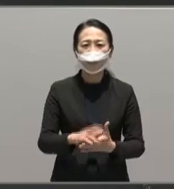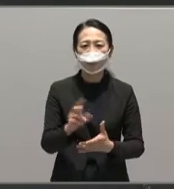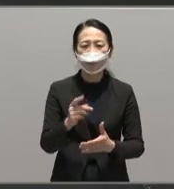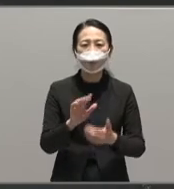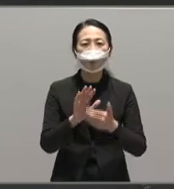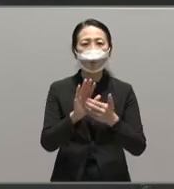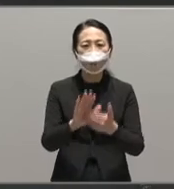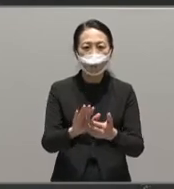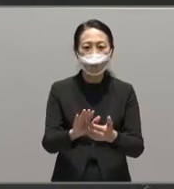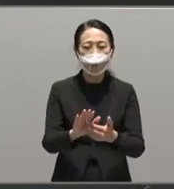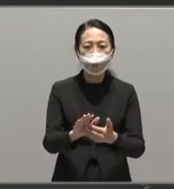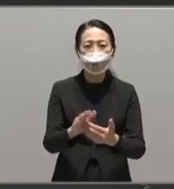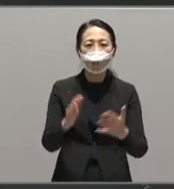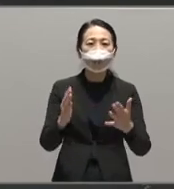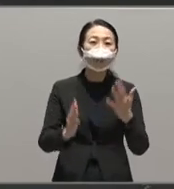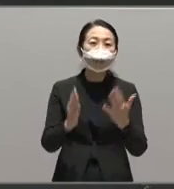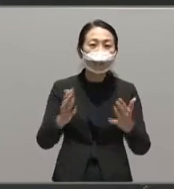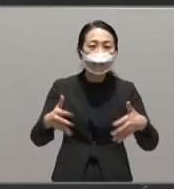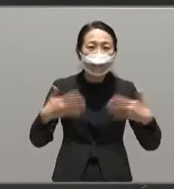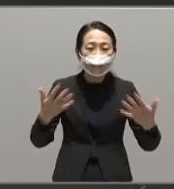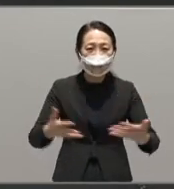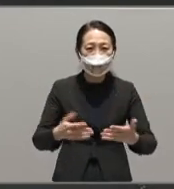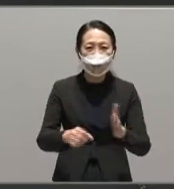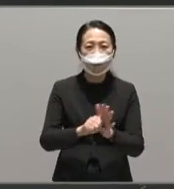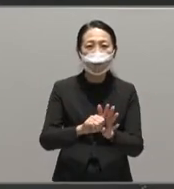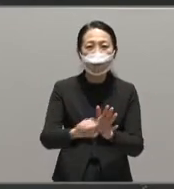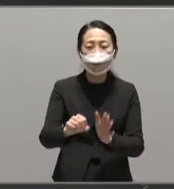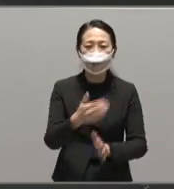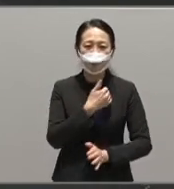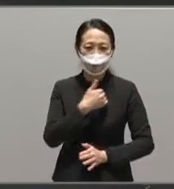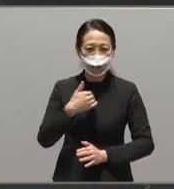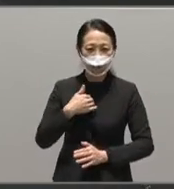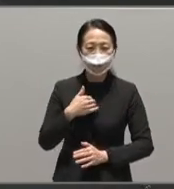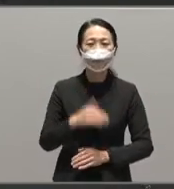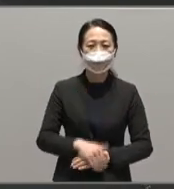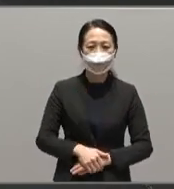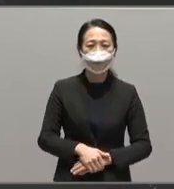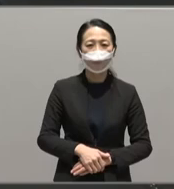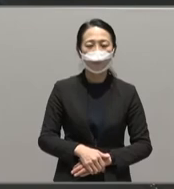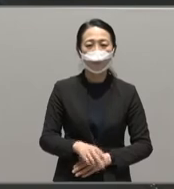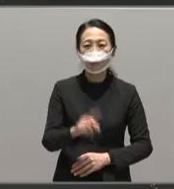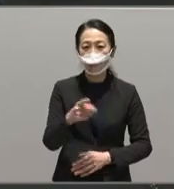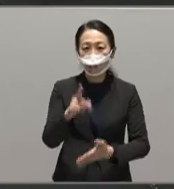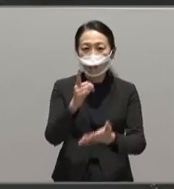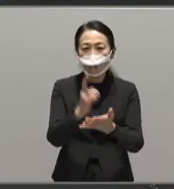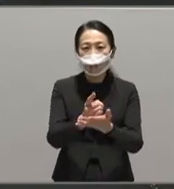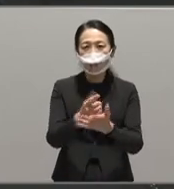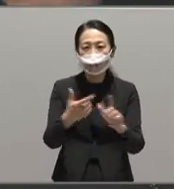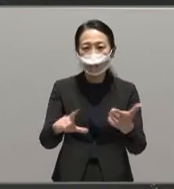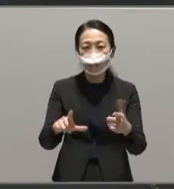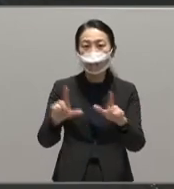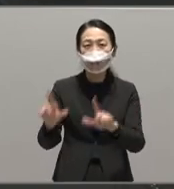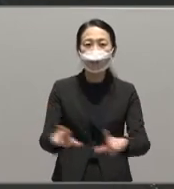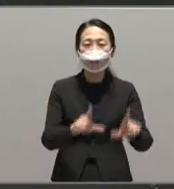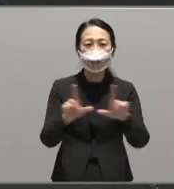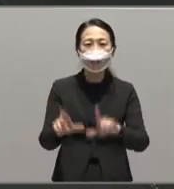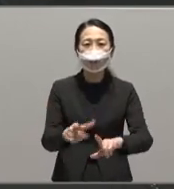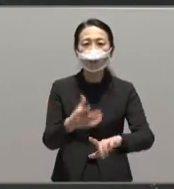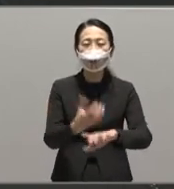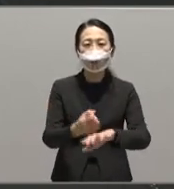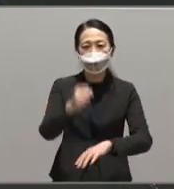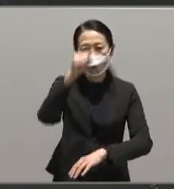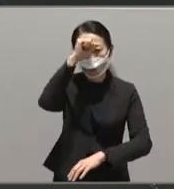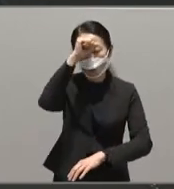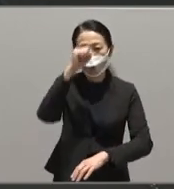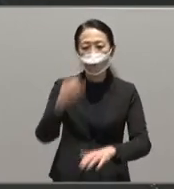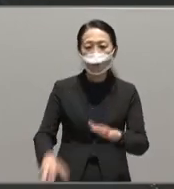physiological phenomenon. But again, forest bathing can help in terms of preventing cancer. Lifestyle